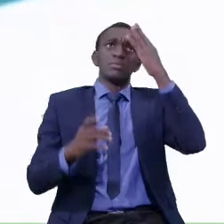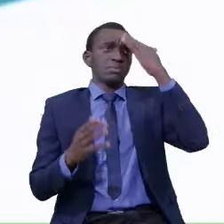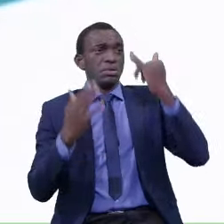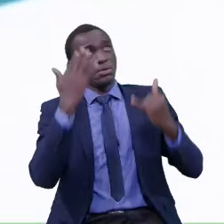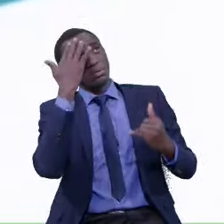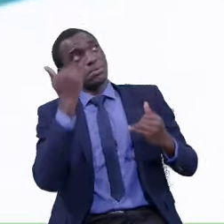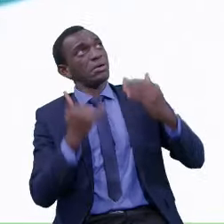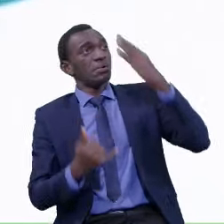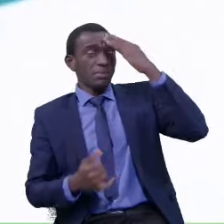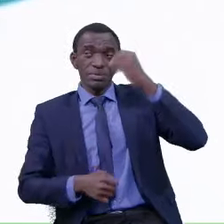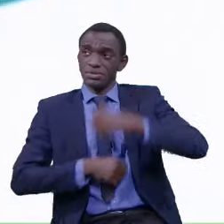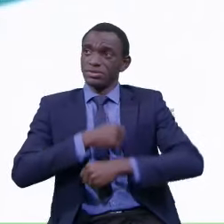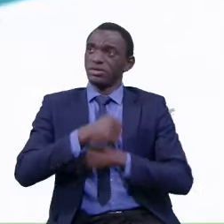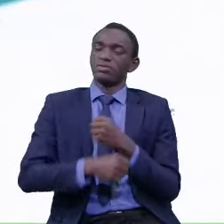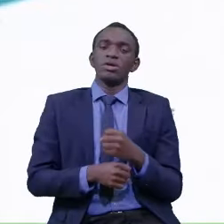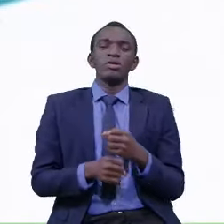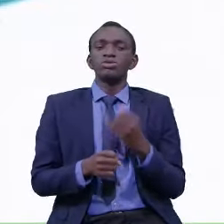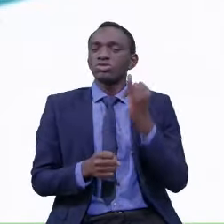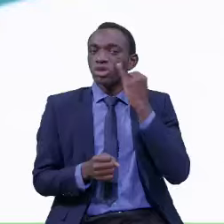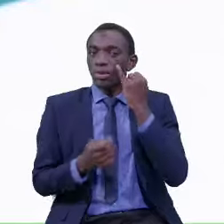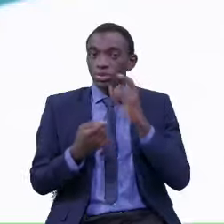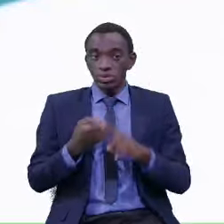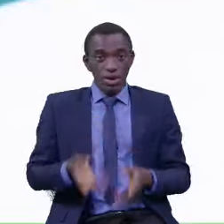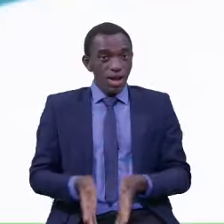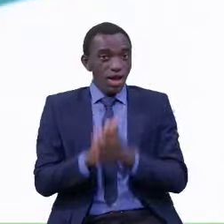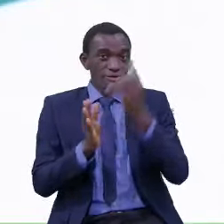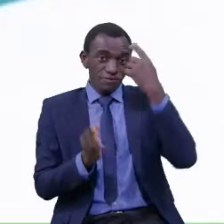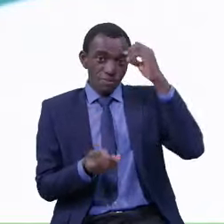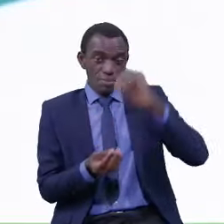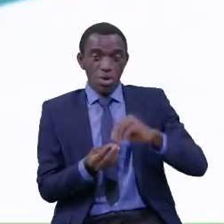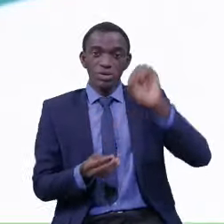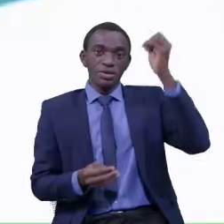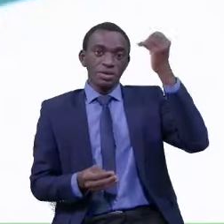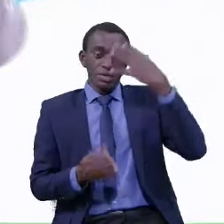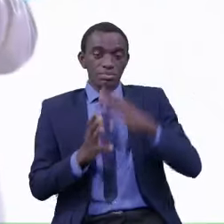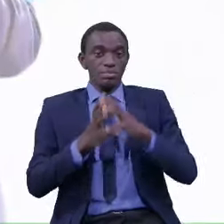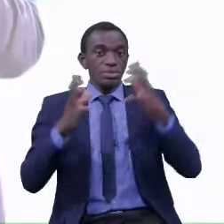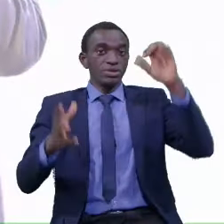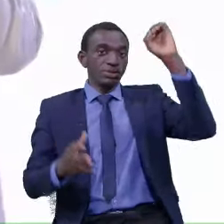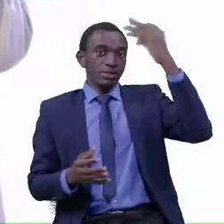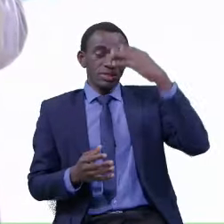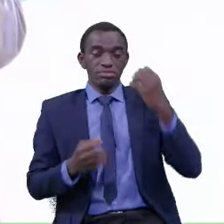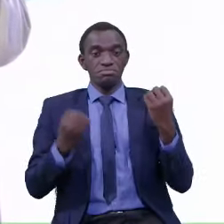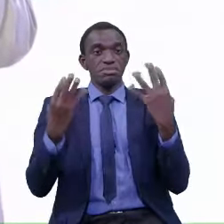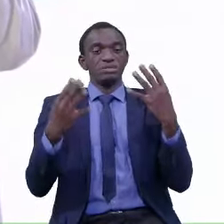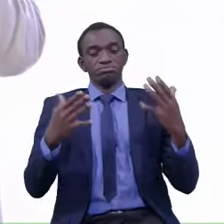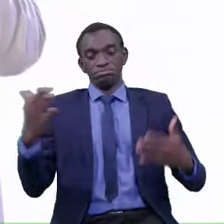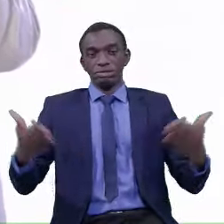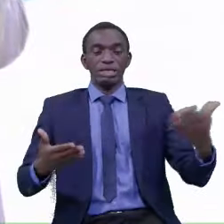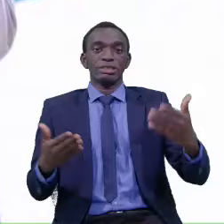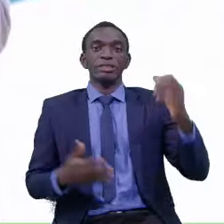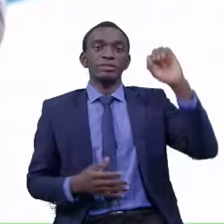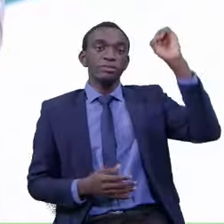for more grace, much grace, manifold grace. There's grace for salvation,